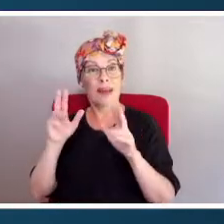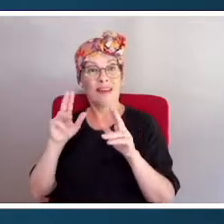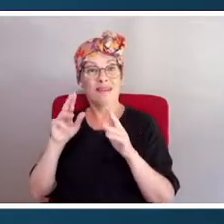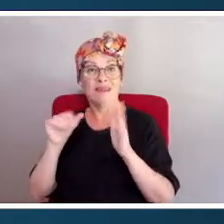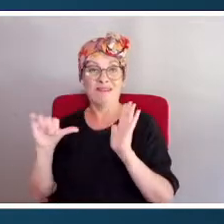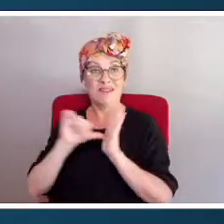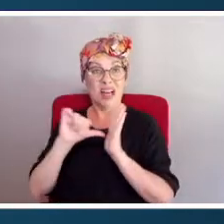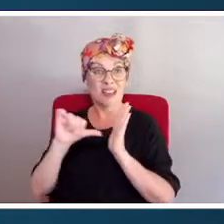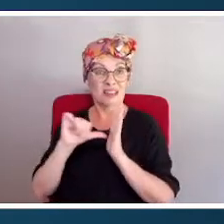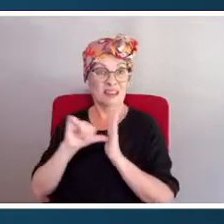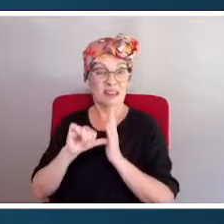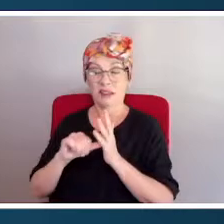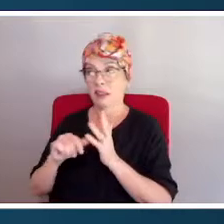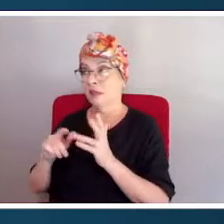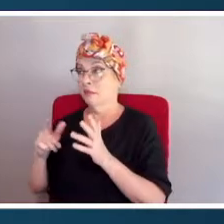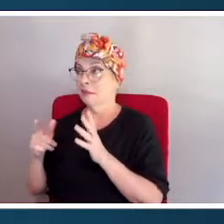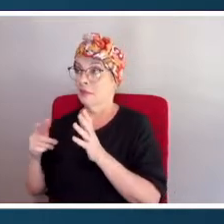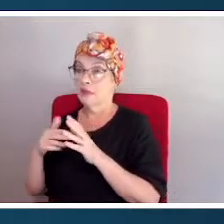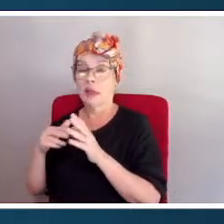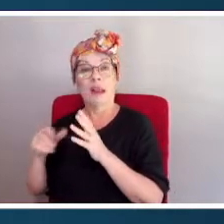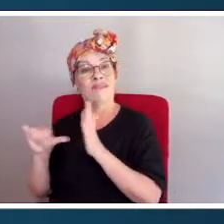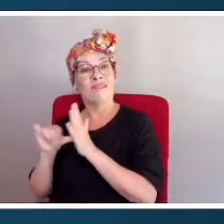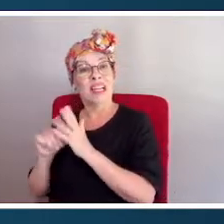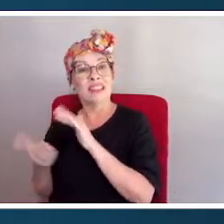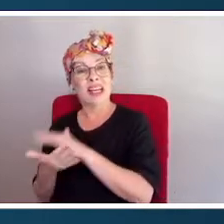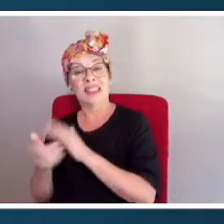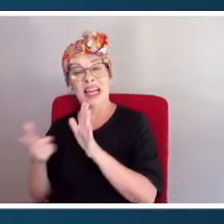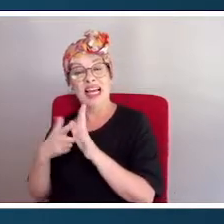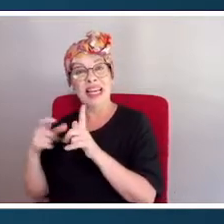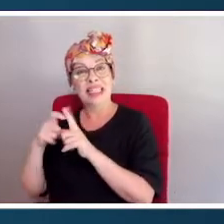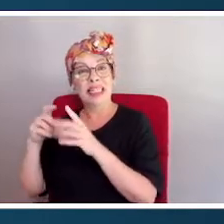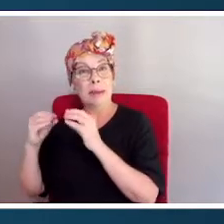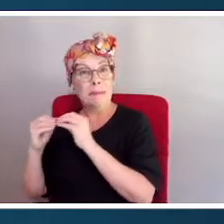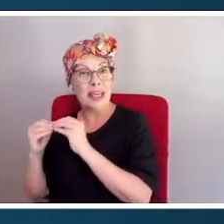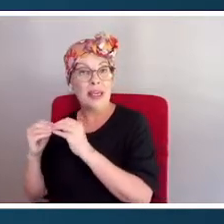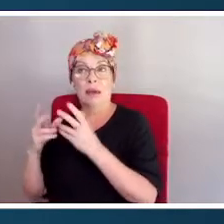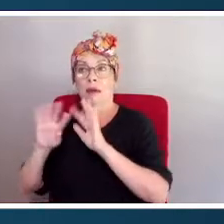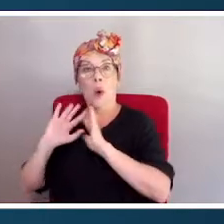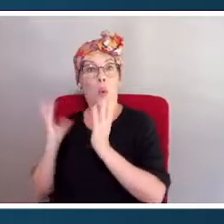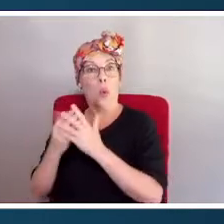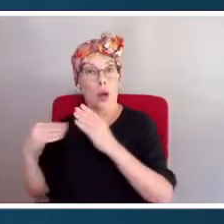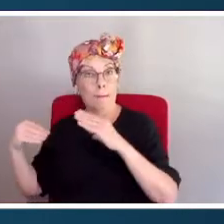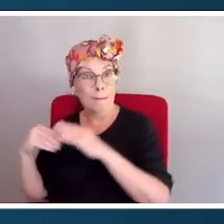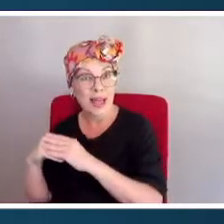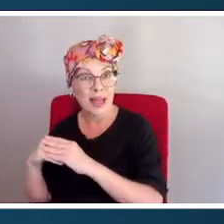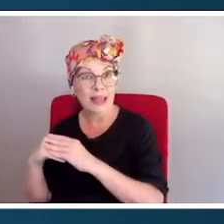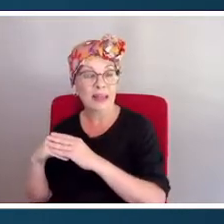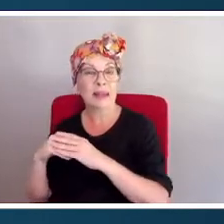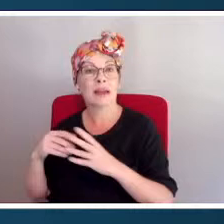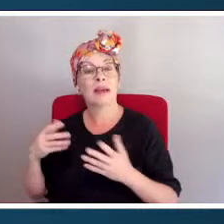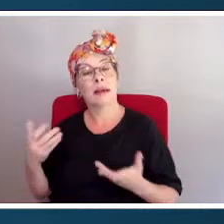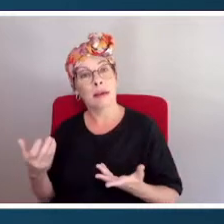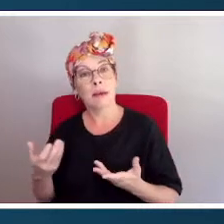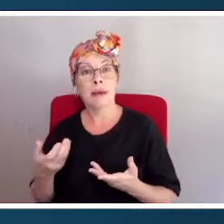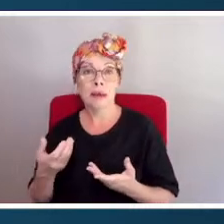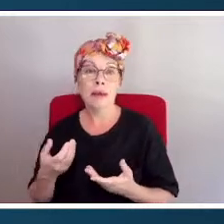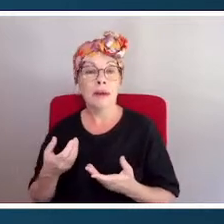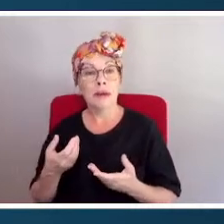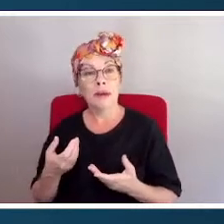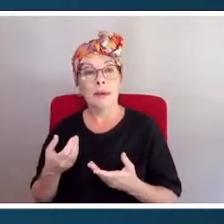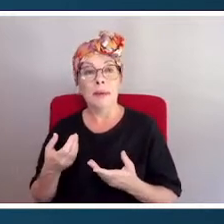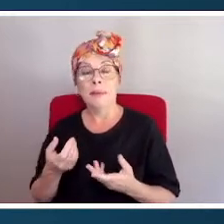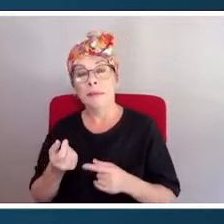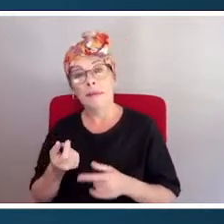Bank, IMF, and yes, this must include the yet to be operationalized Loss and Damage Fund. It's